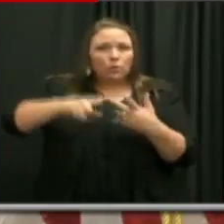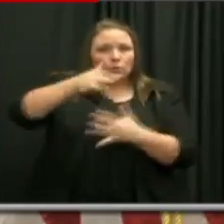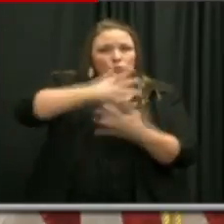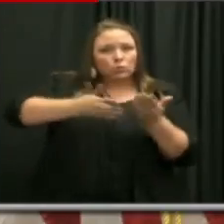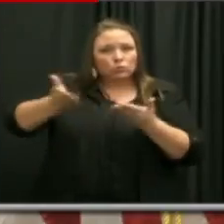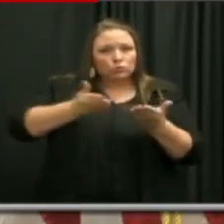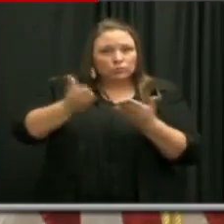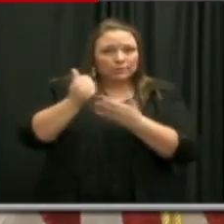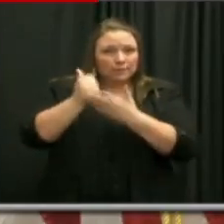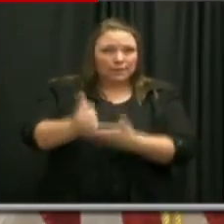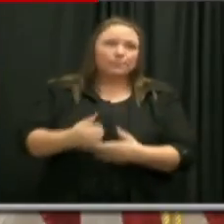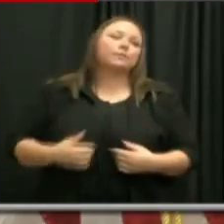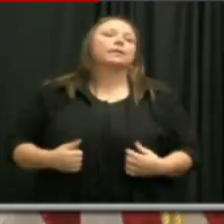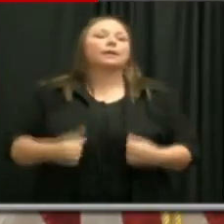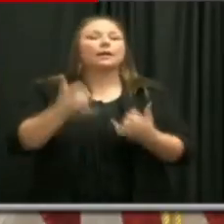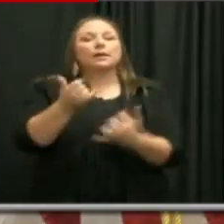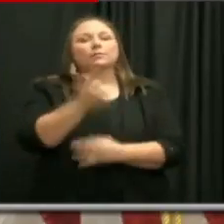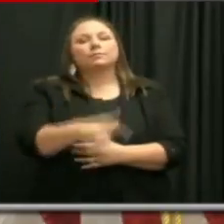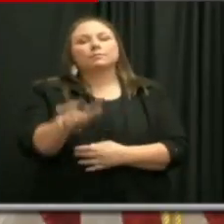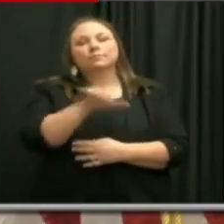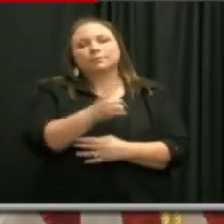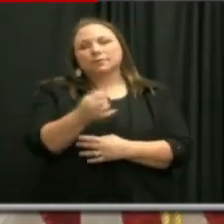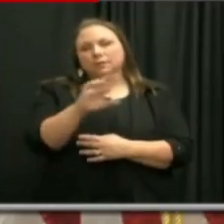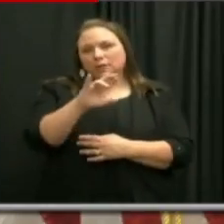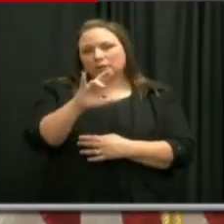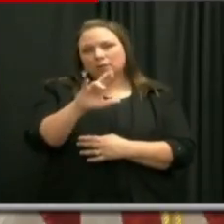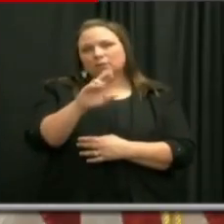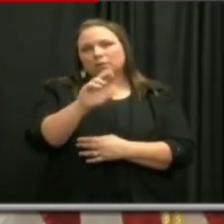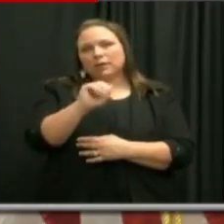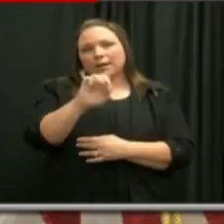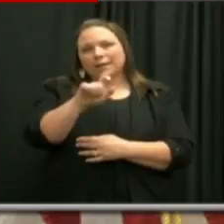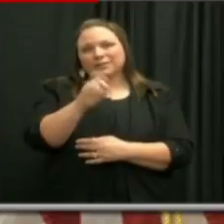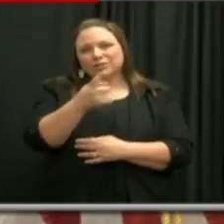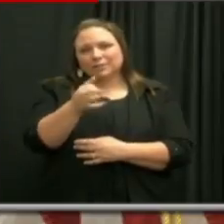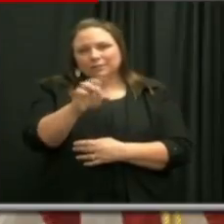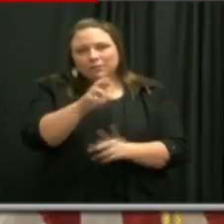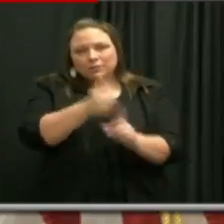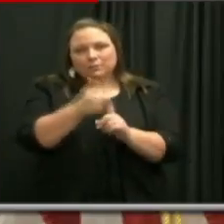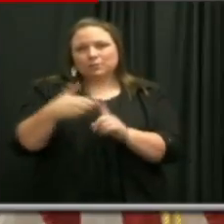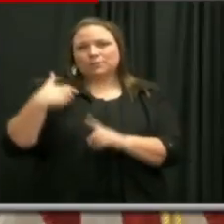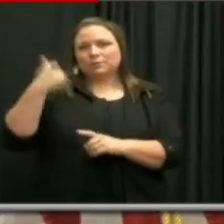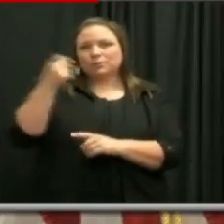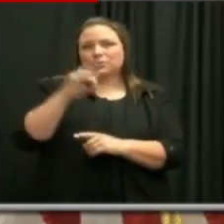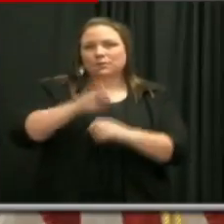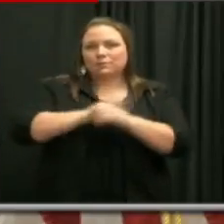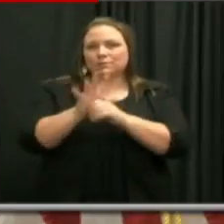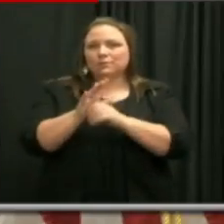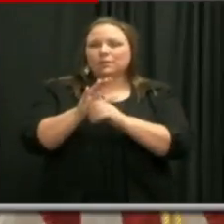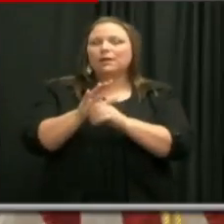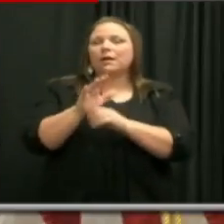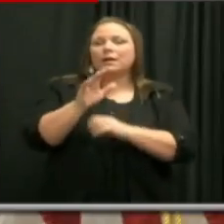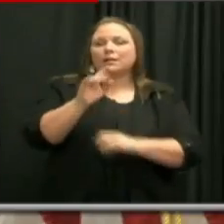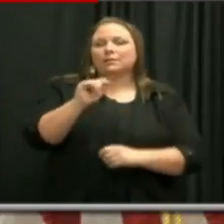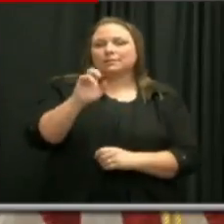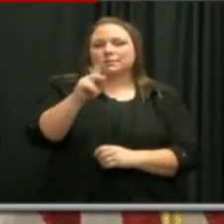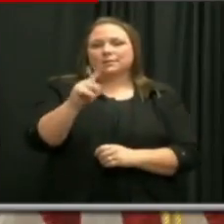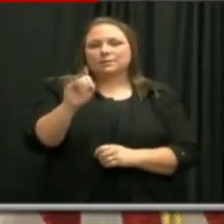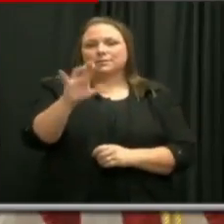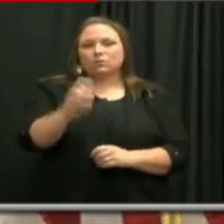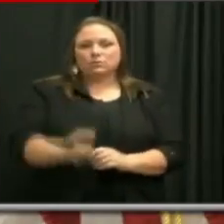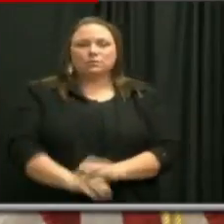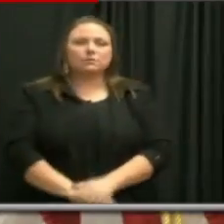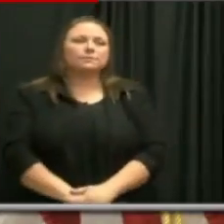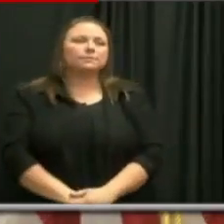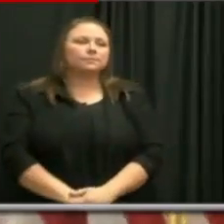service assistance. And I'll turn it now over to Dr. Alex JAHANGIR, Chair of the Metro Coronavirus Task Force.